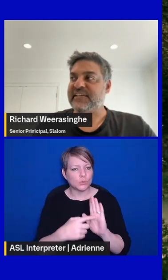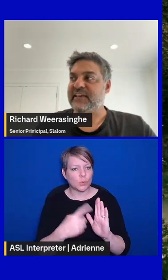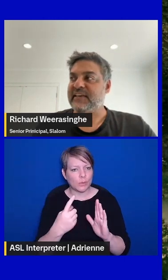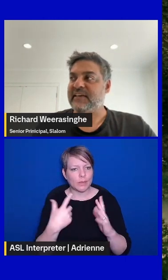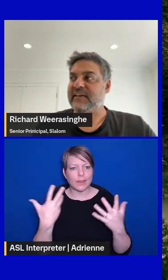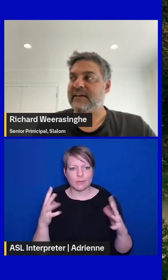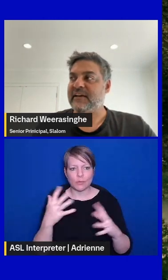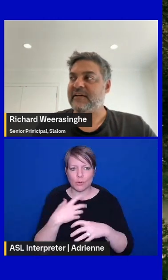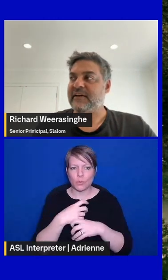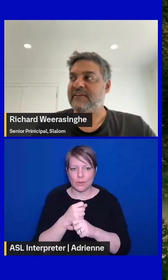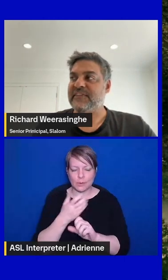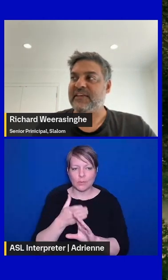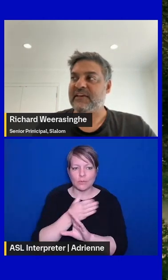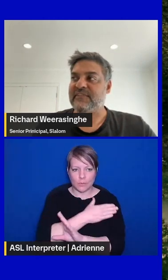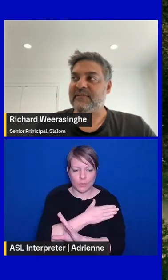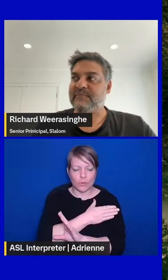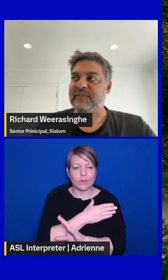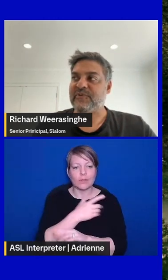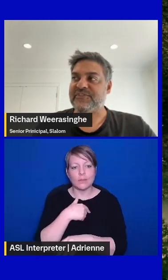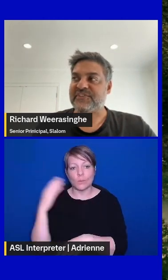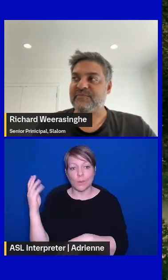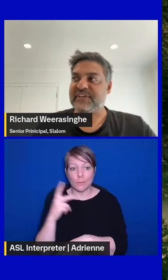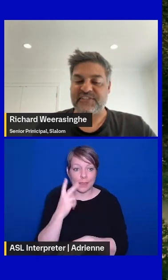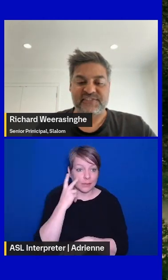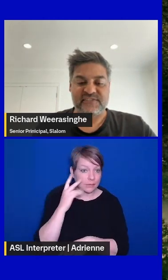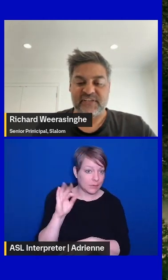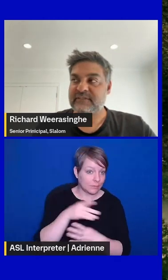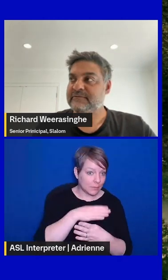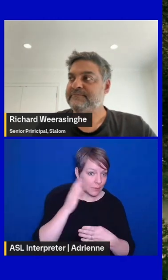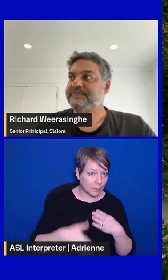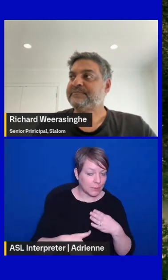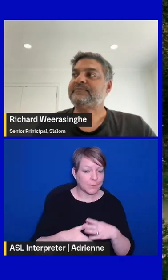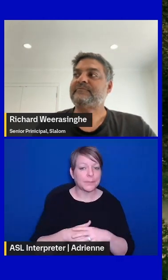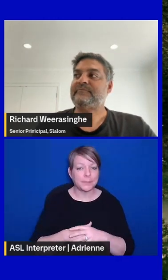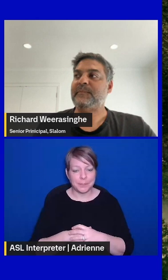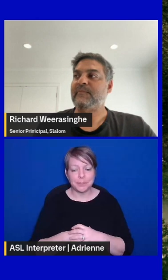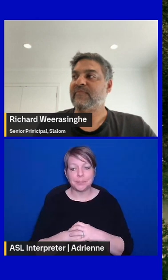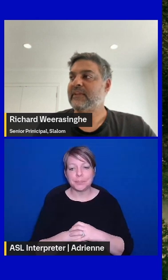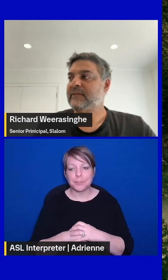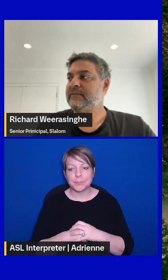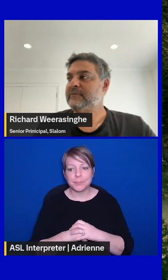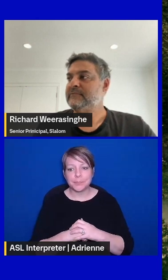back to see if the process completes successfully.